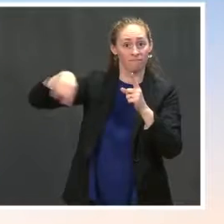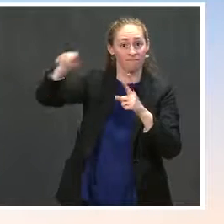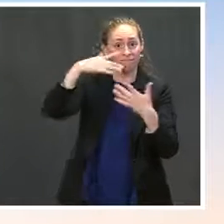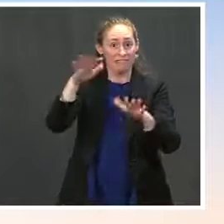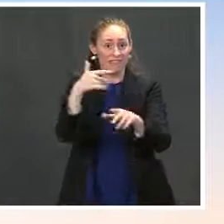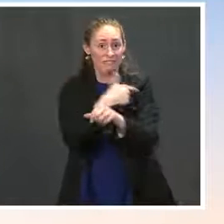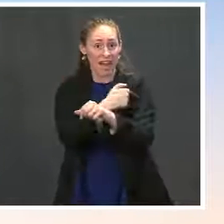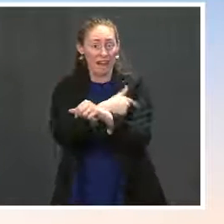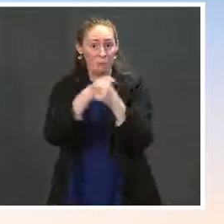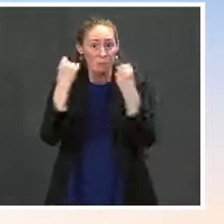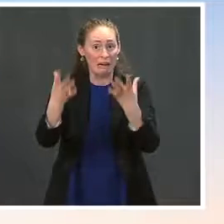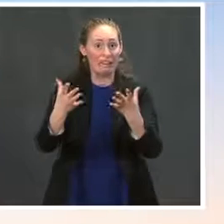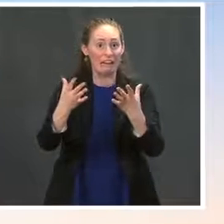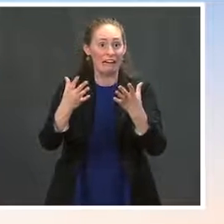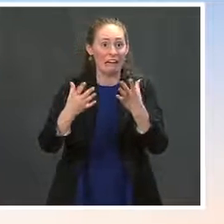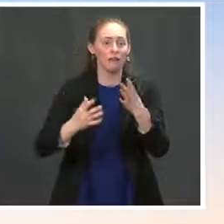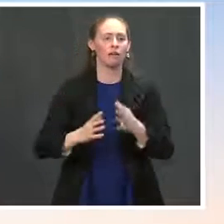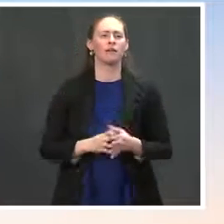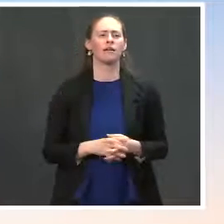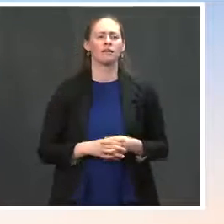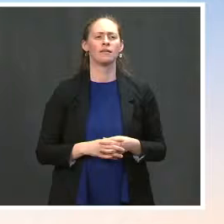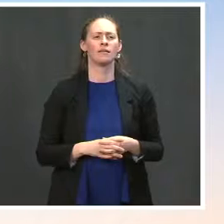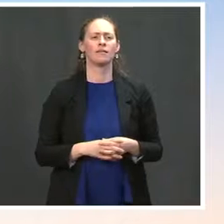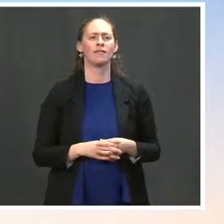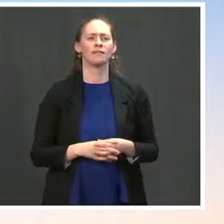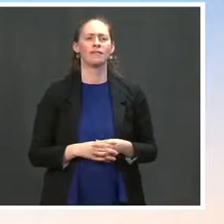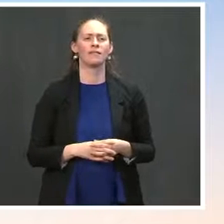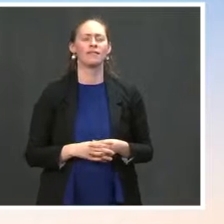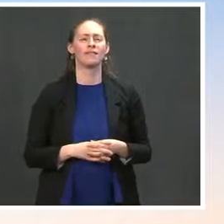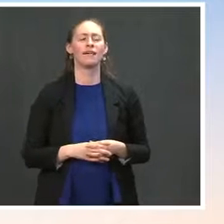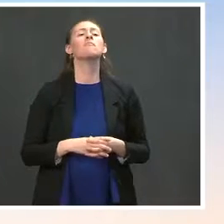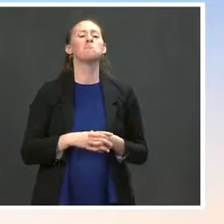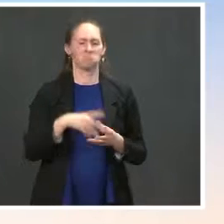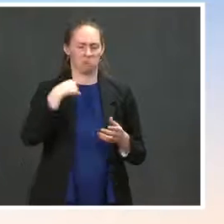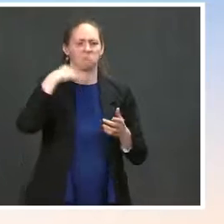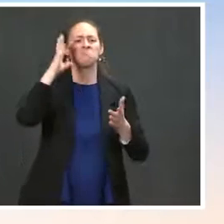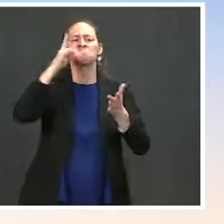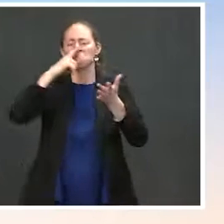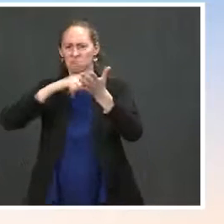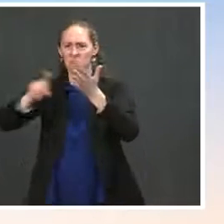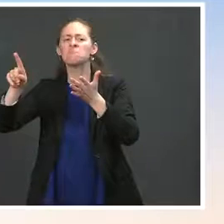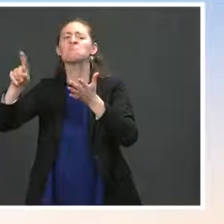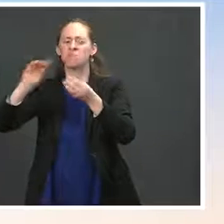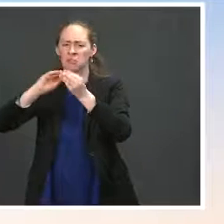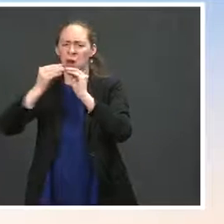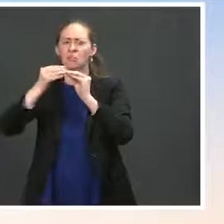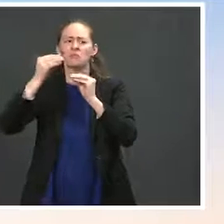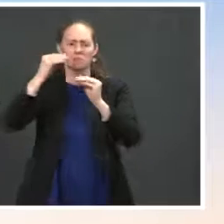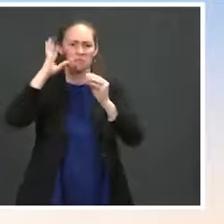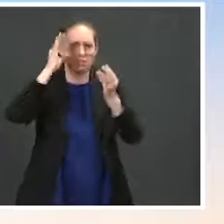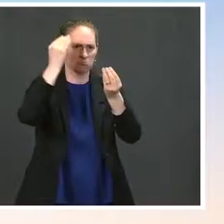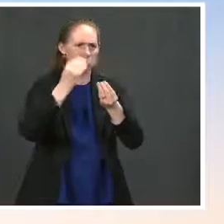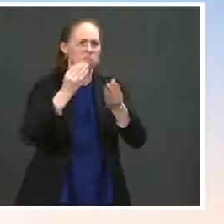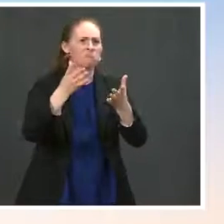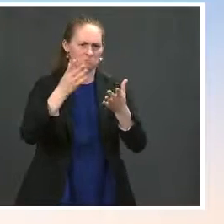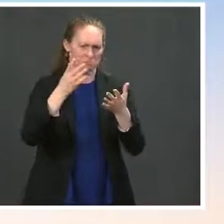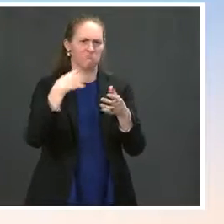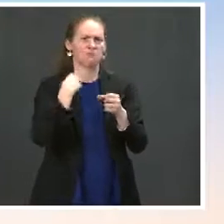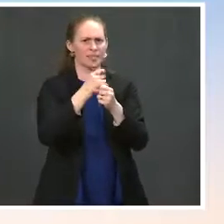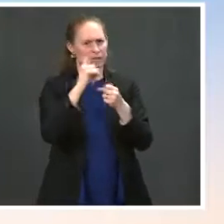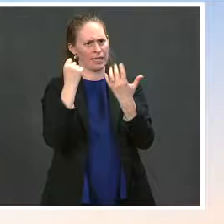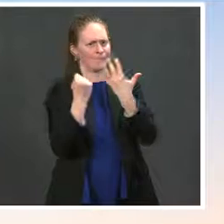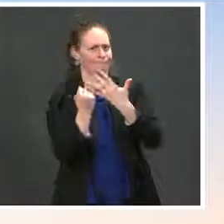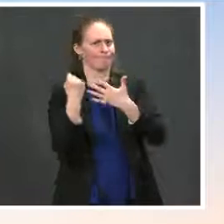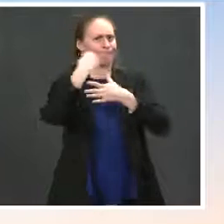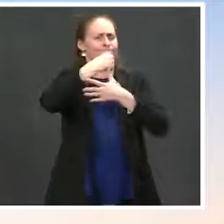George. I'll have to get back to you on the specific numbers, and we've tried to be quite transparent about that, and I'm happy to do that. It's been a priority, of course, to ensure that the White House